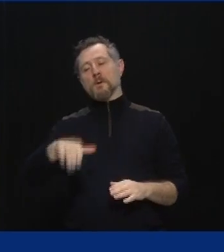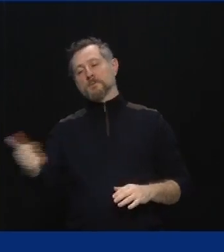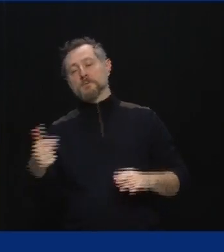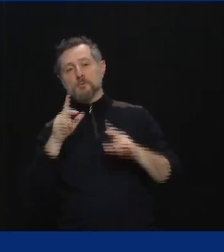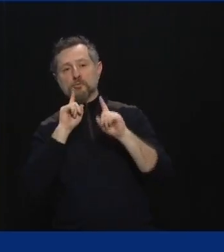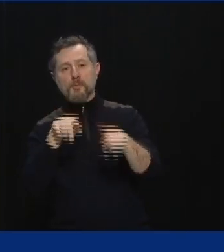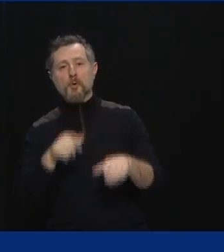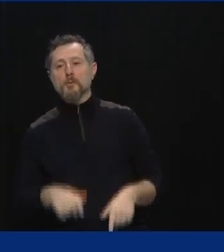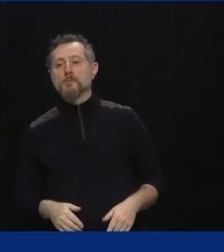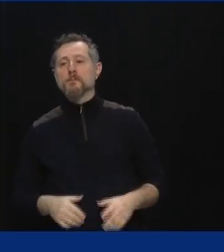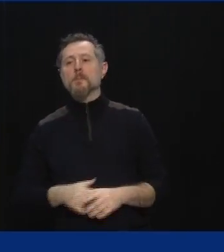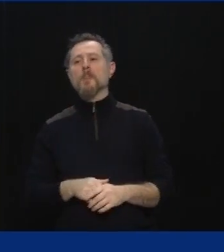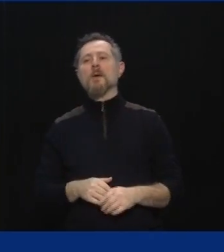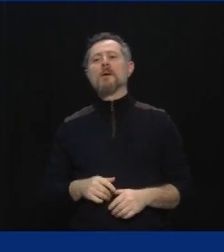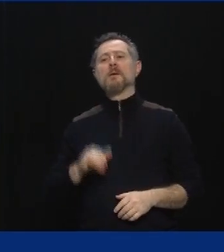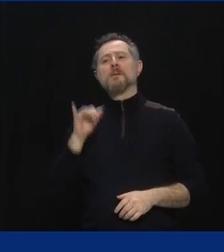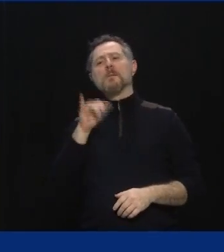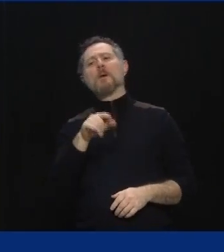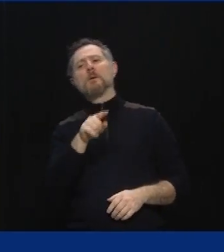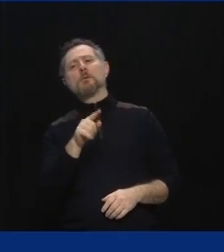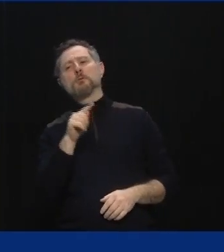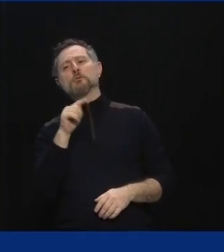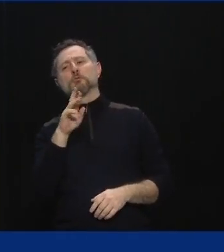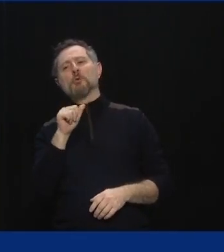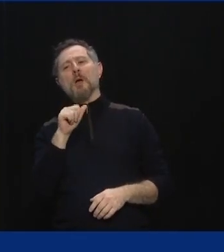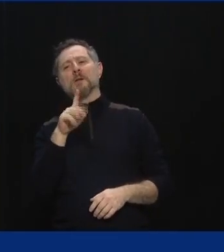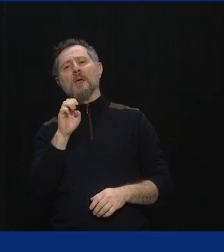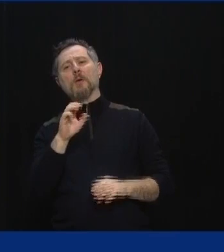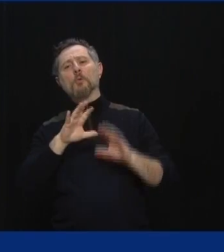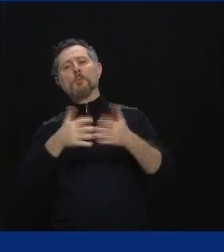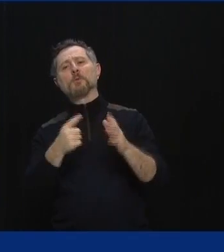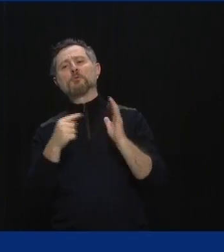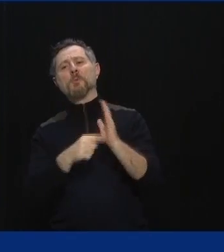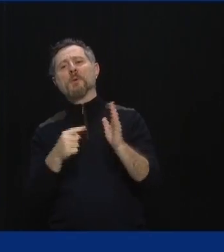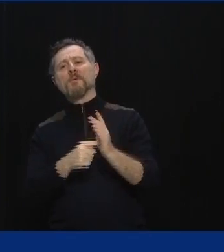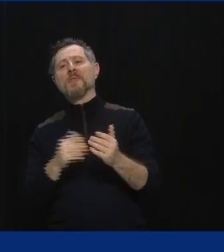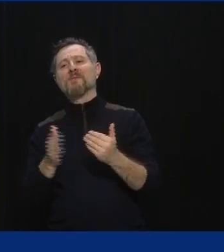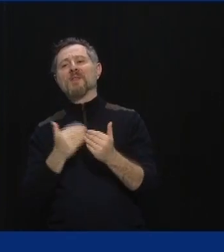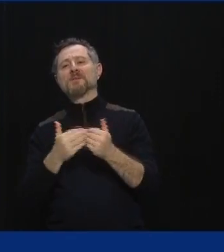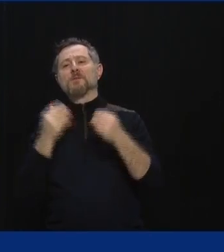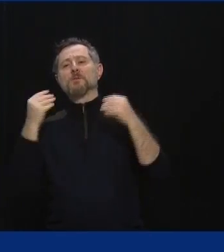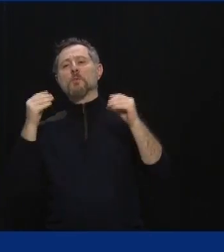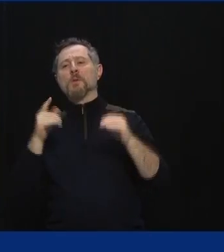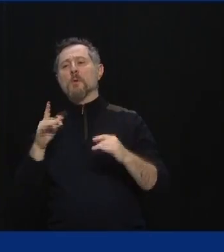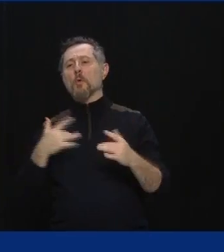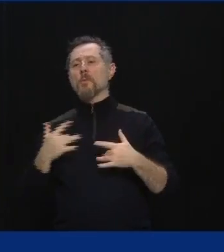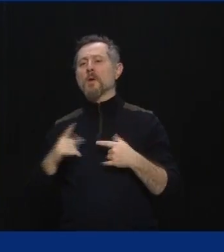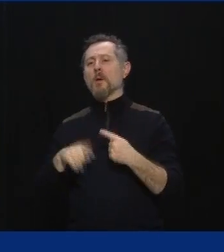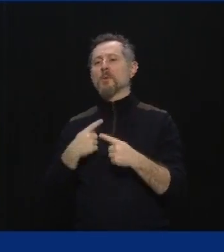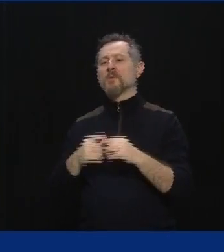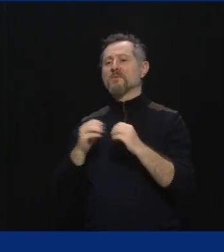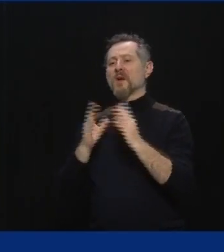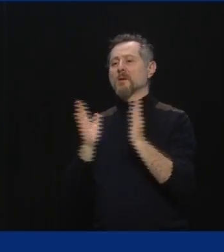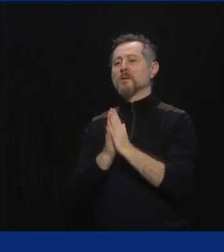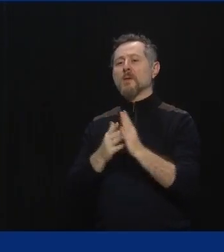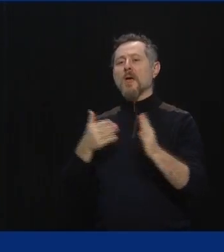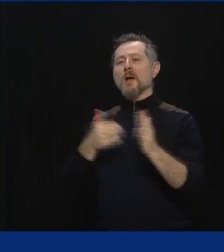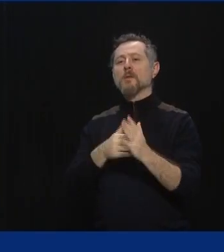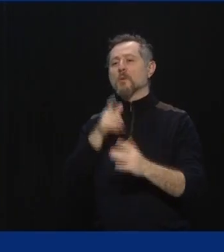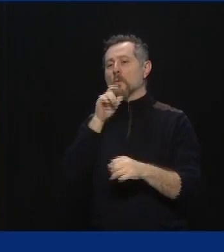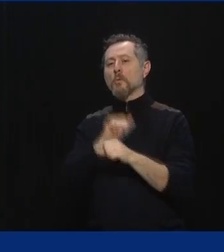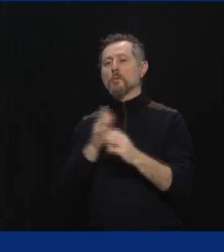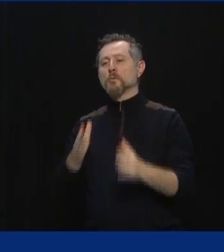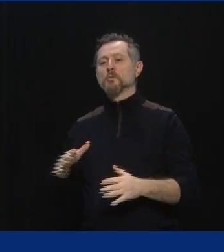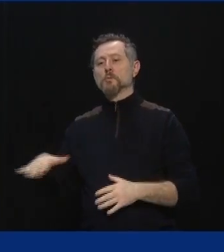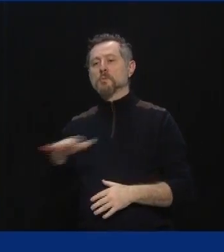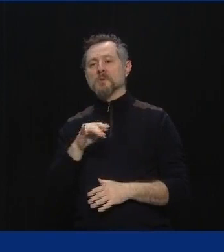group representing convenience stores is worried about violence against clerks who try to enforce it. I mean,